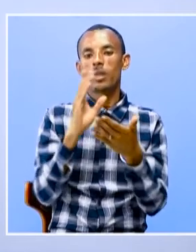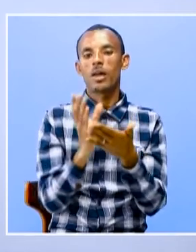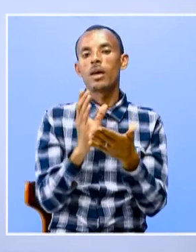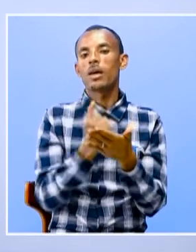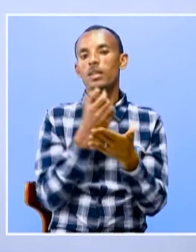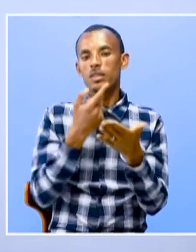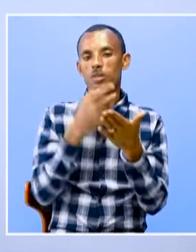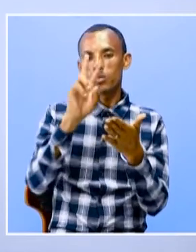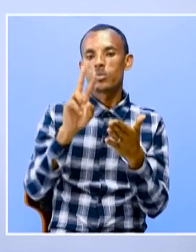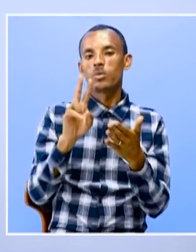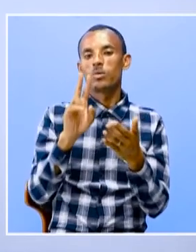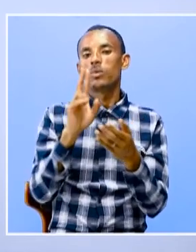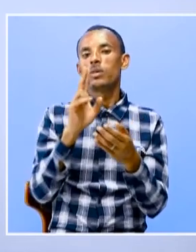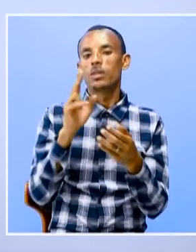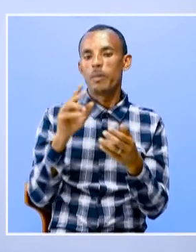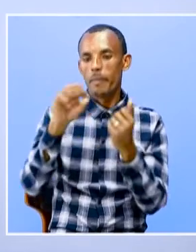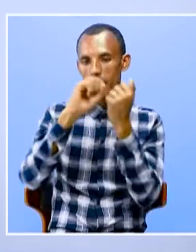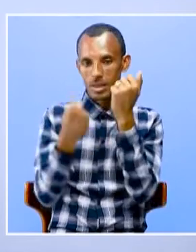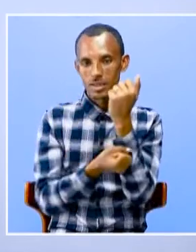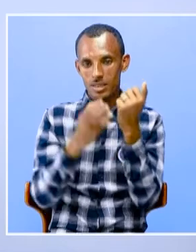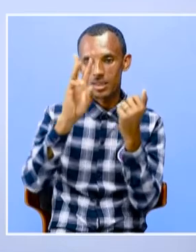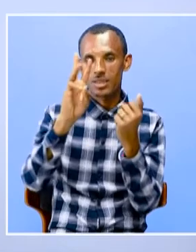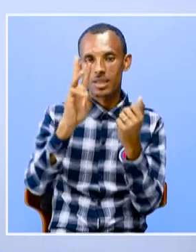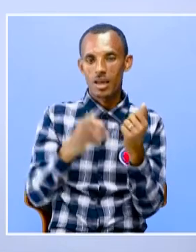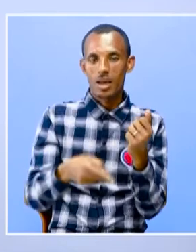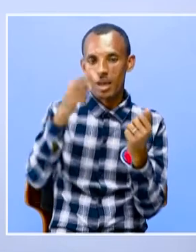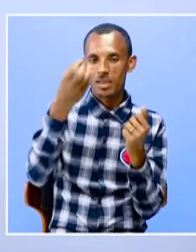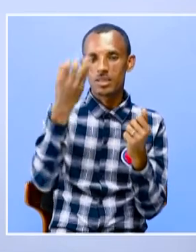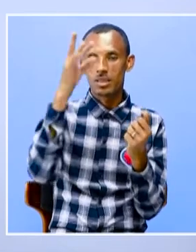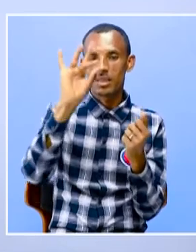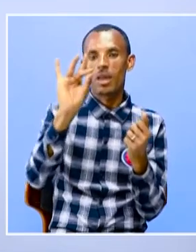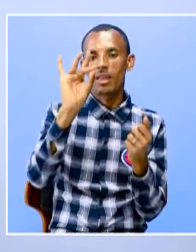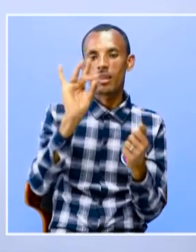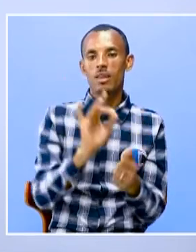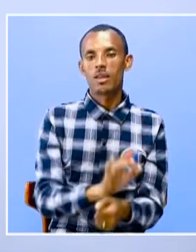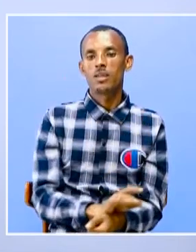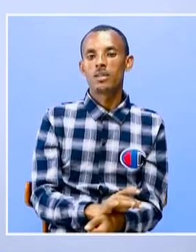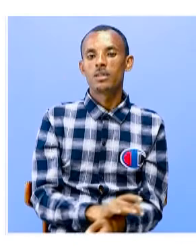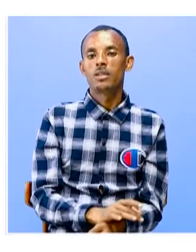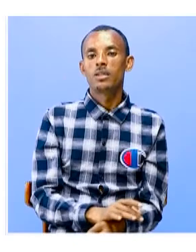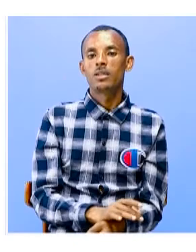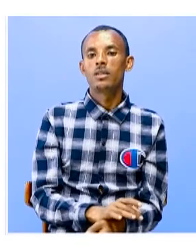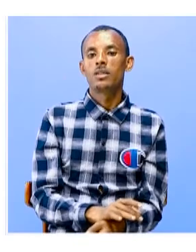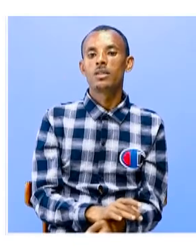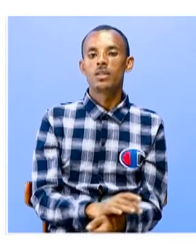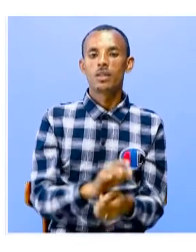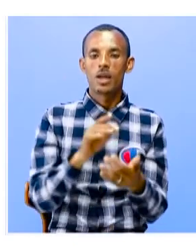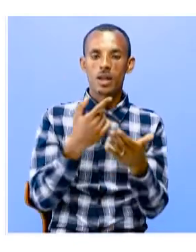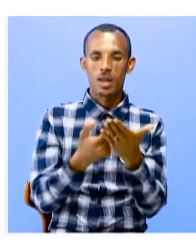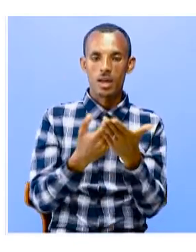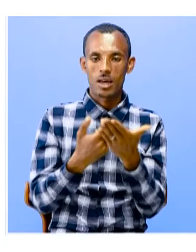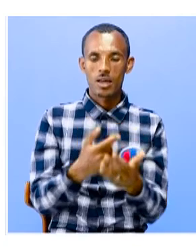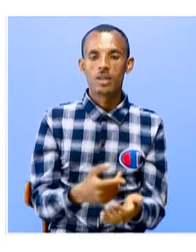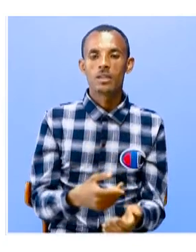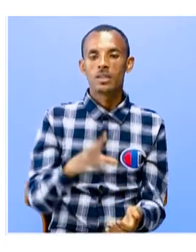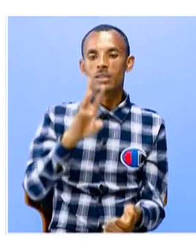two sides. So the base it is 6, the height is 8 meter. Therefore, here it